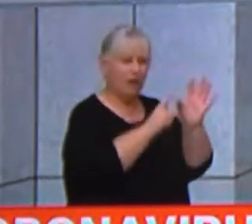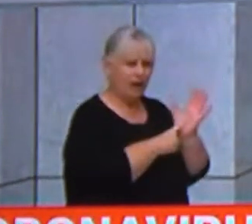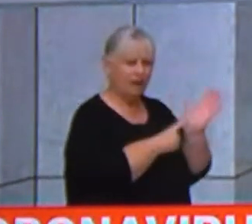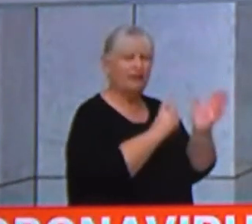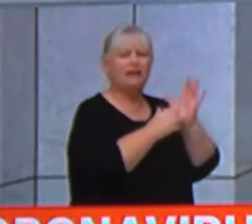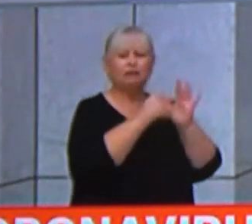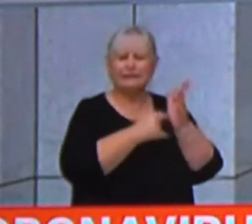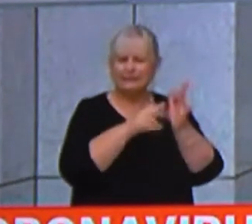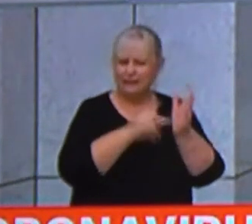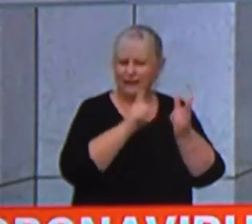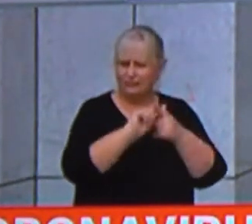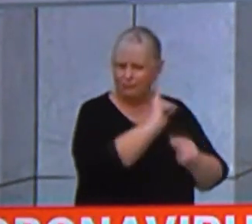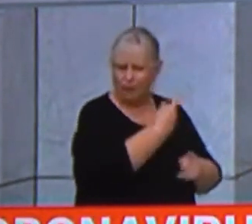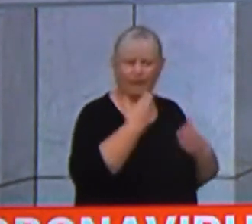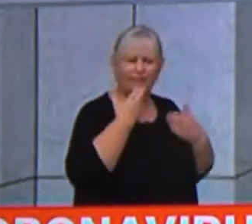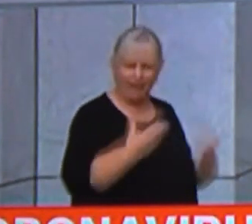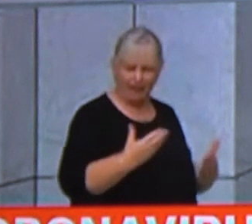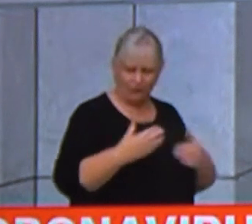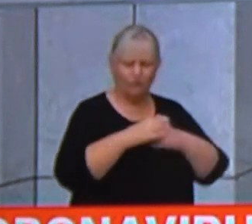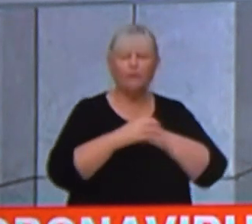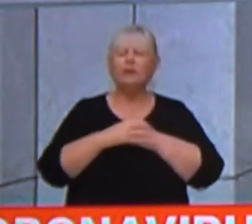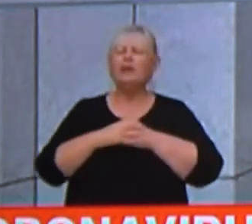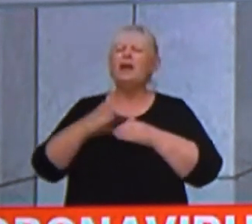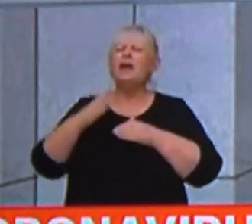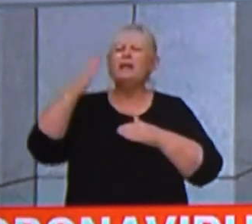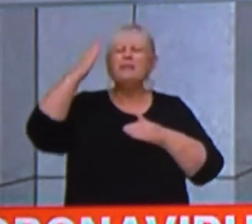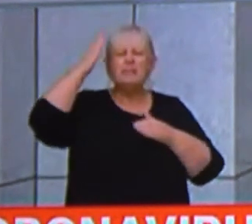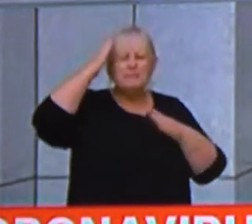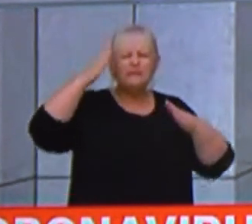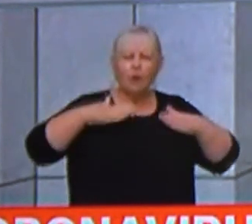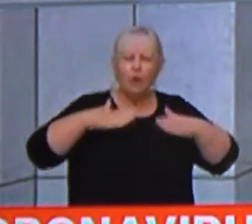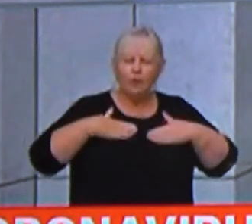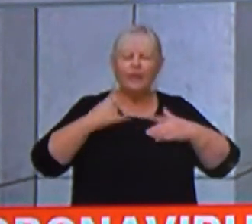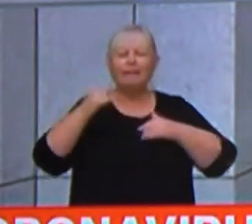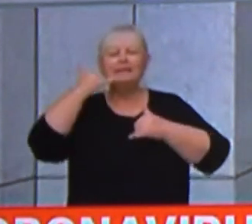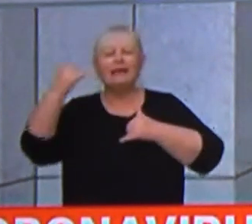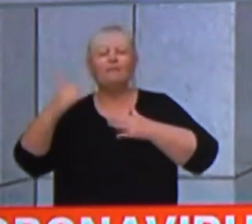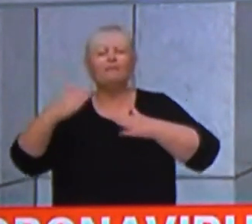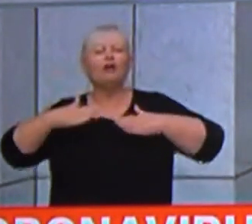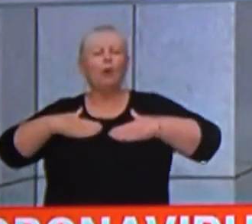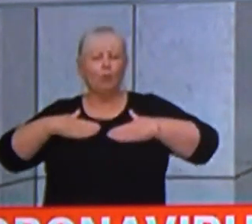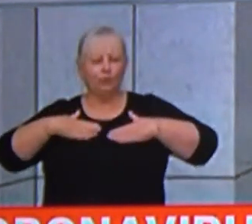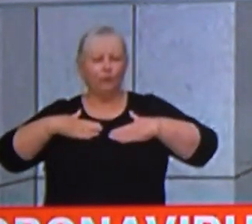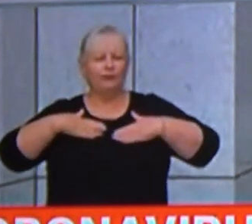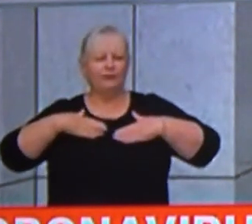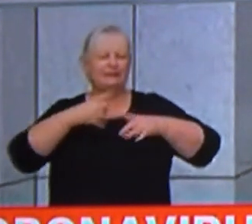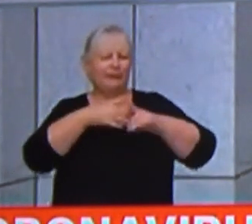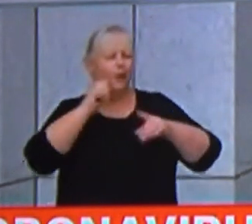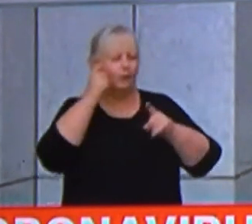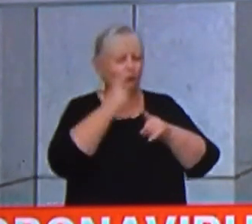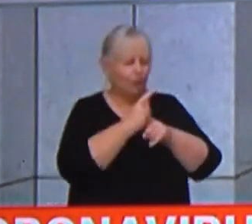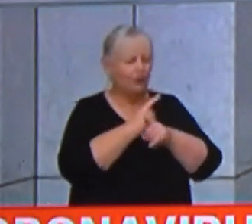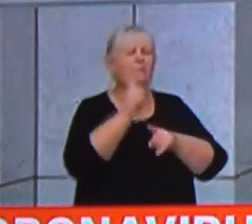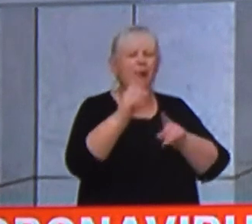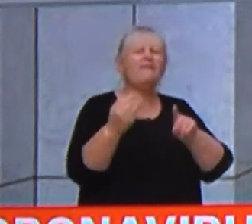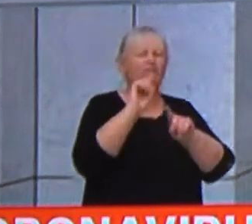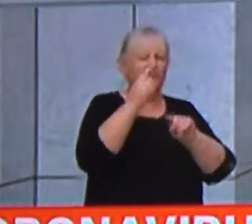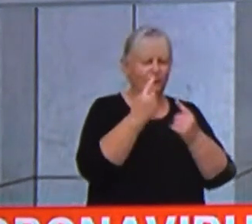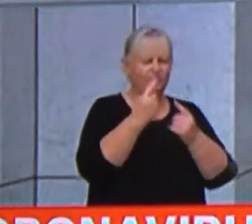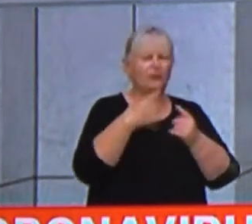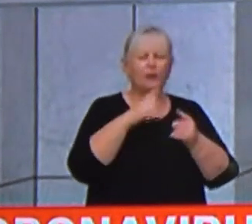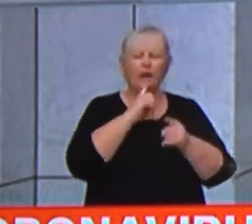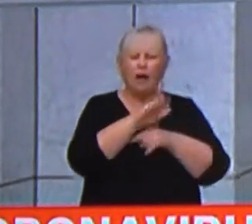to employers who I know are going through very difficult times, these changes will be announced soon, and I would